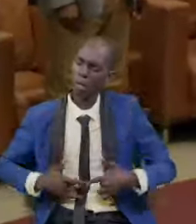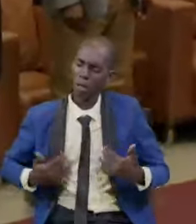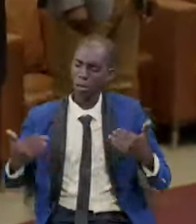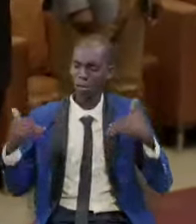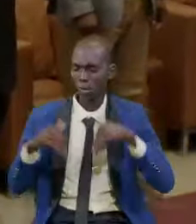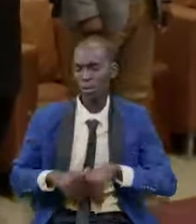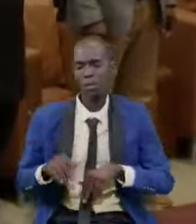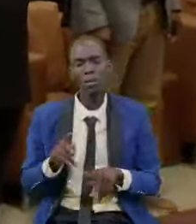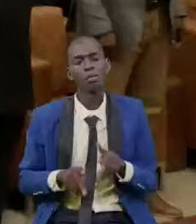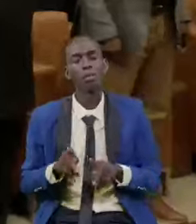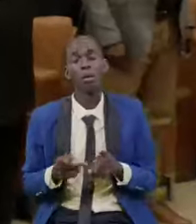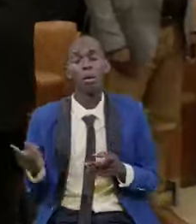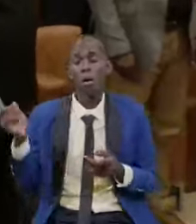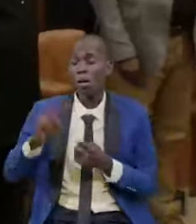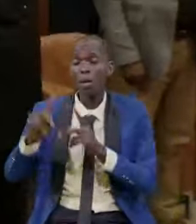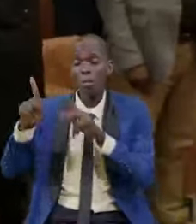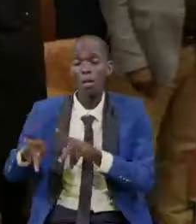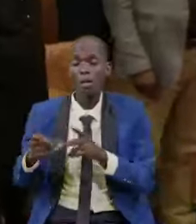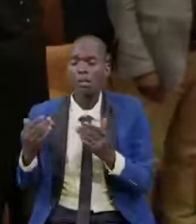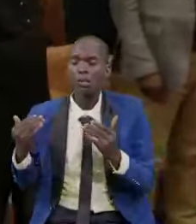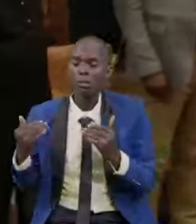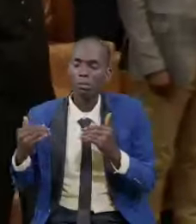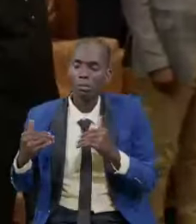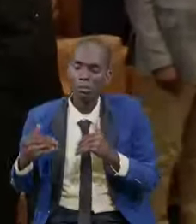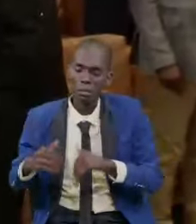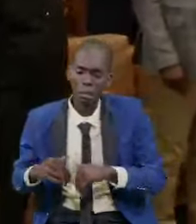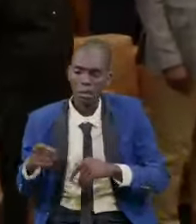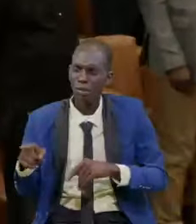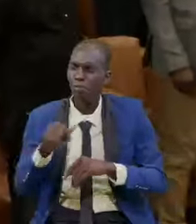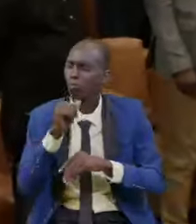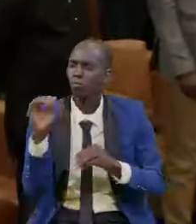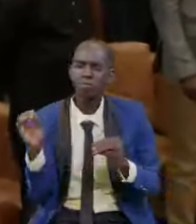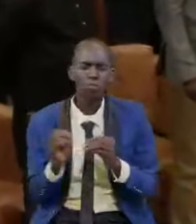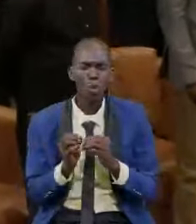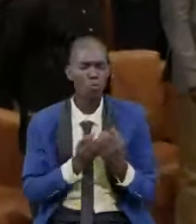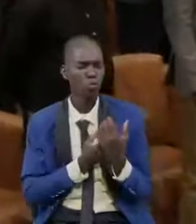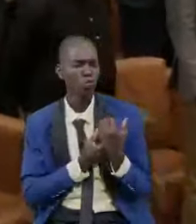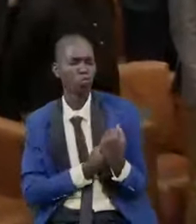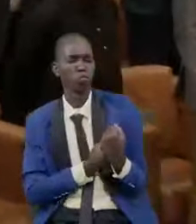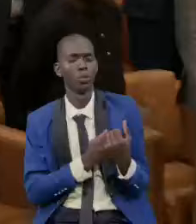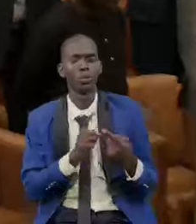until they have no confidence anymore to do what the Lord had called